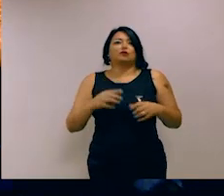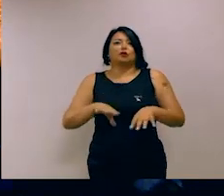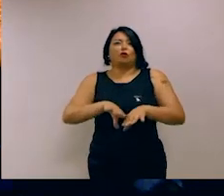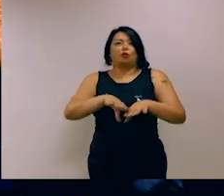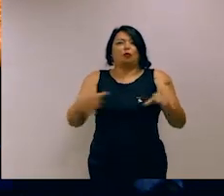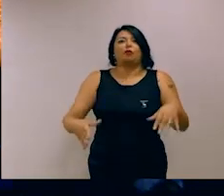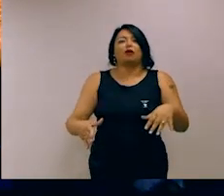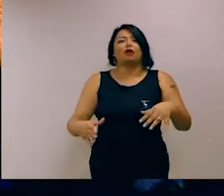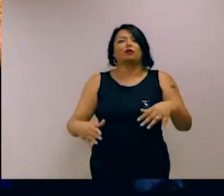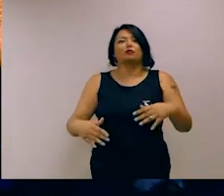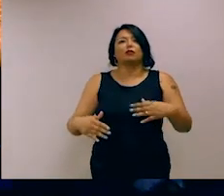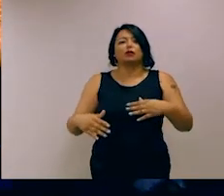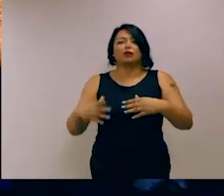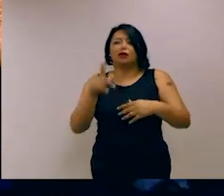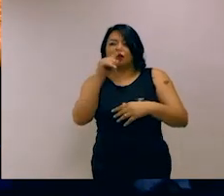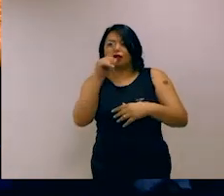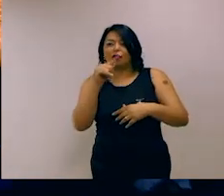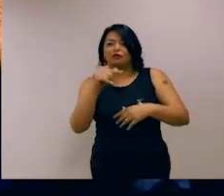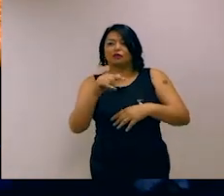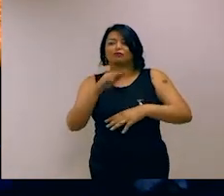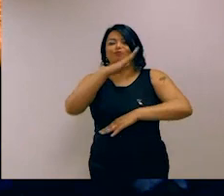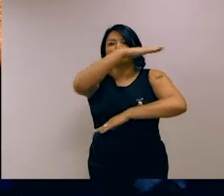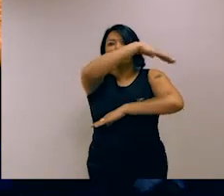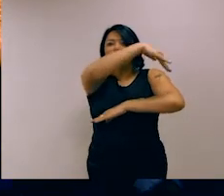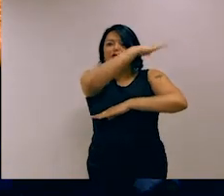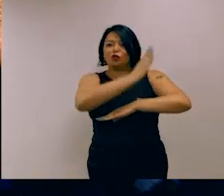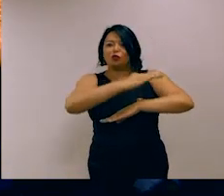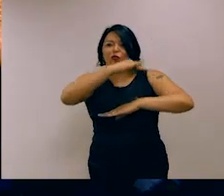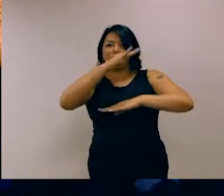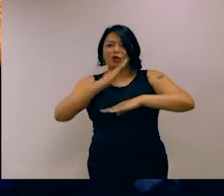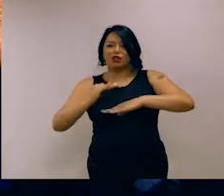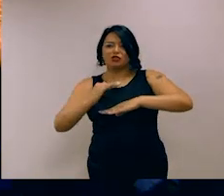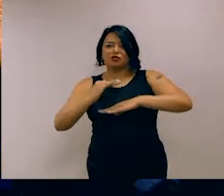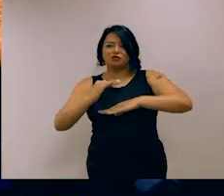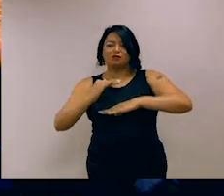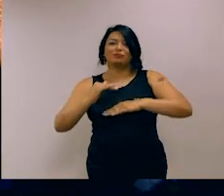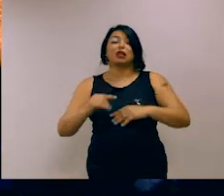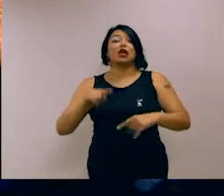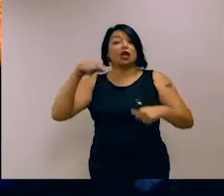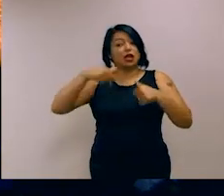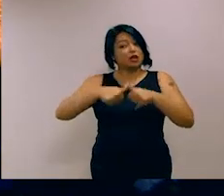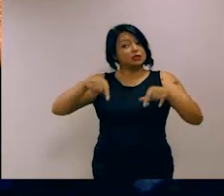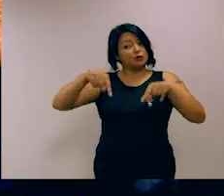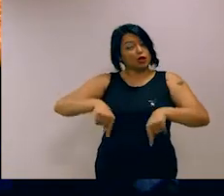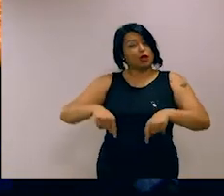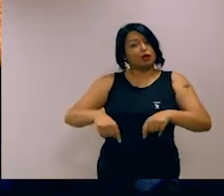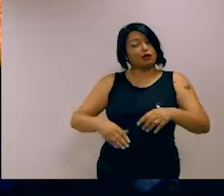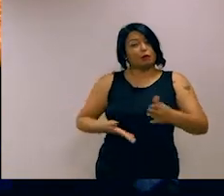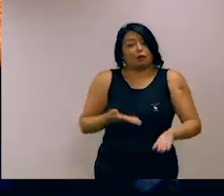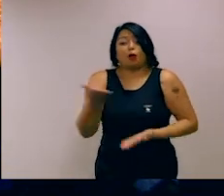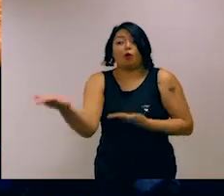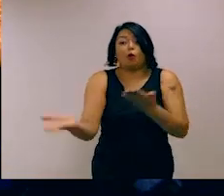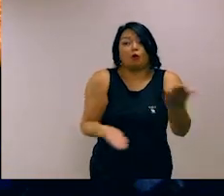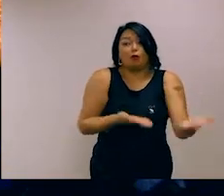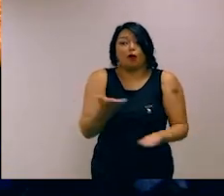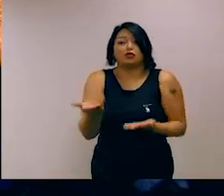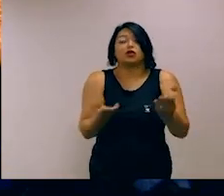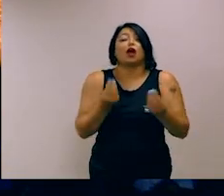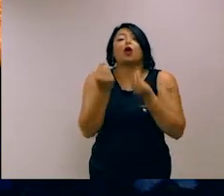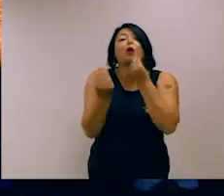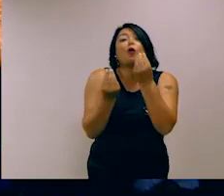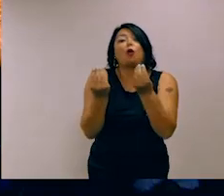and shocked all of us. It was when the dam in Brumadinho broke up and